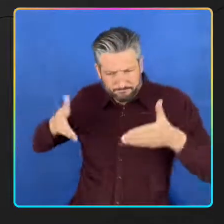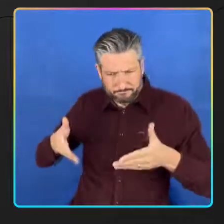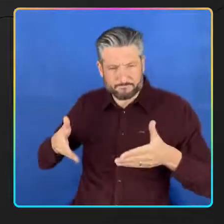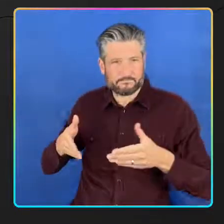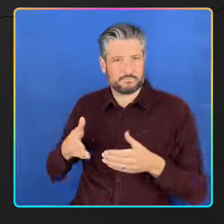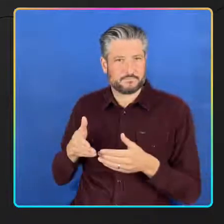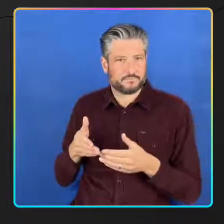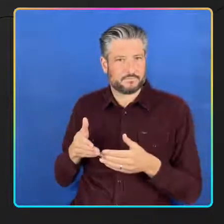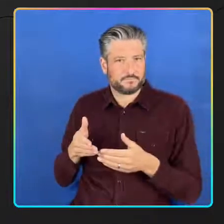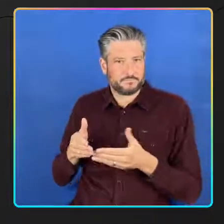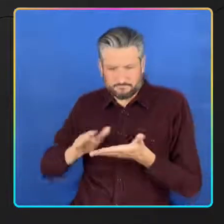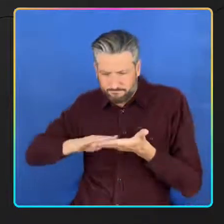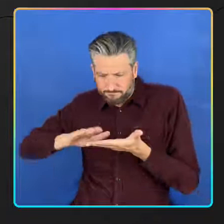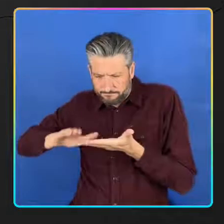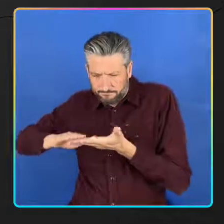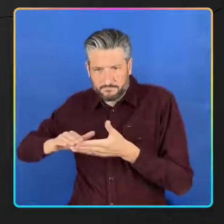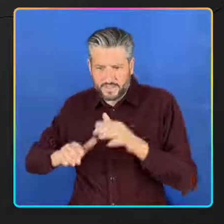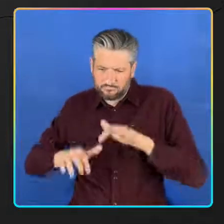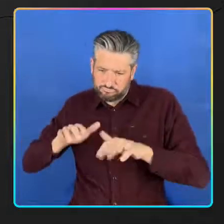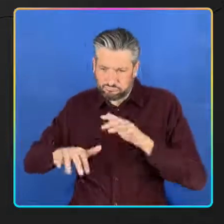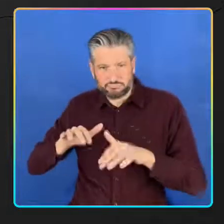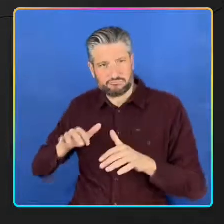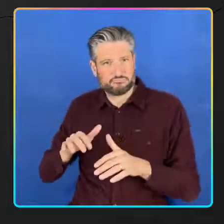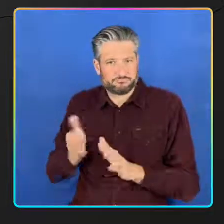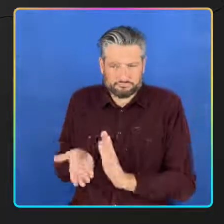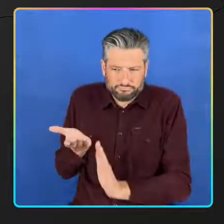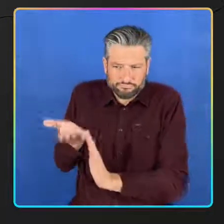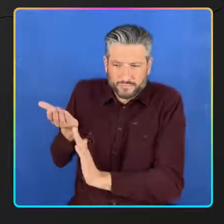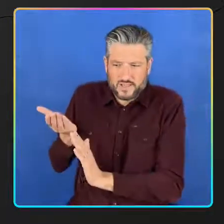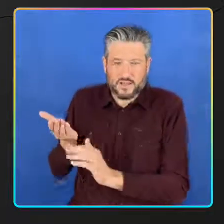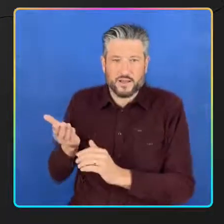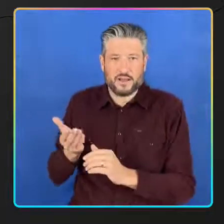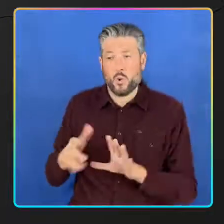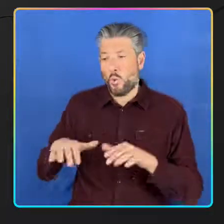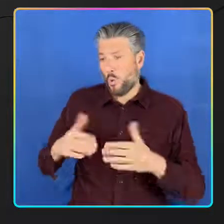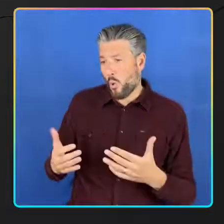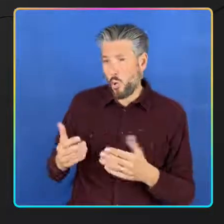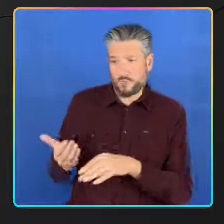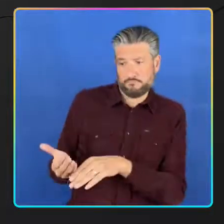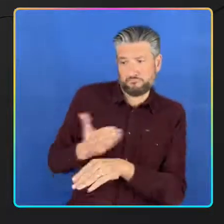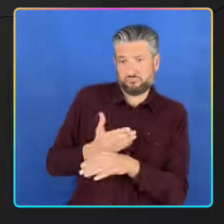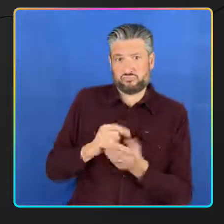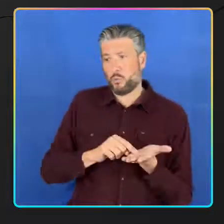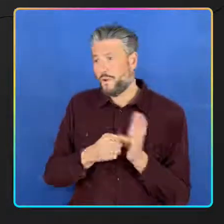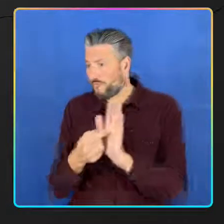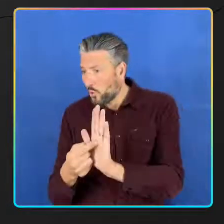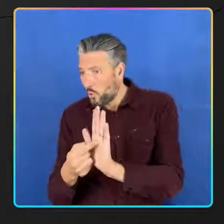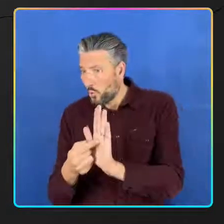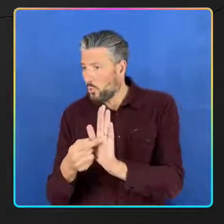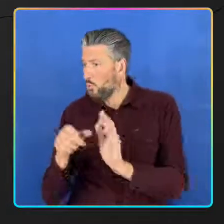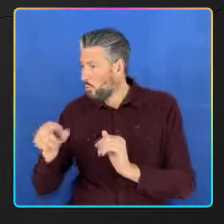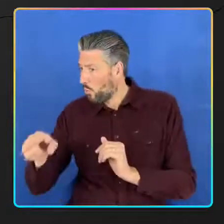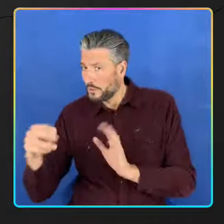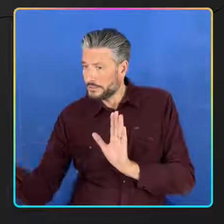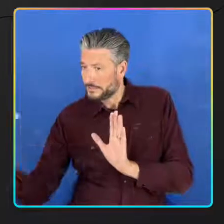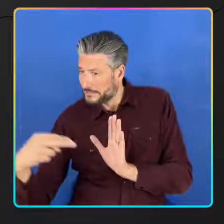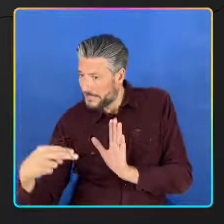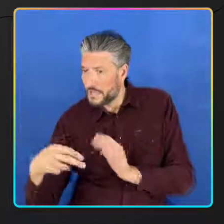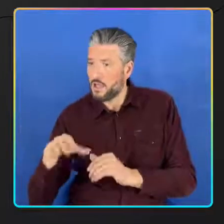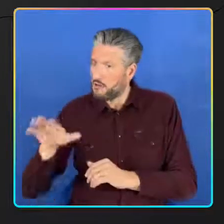preview. And that I can give them feedback on the feature. I can do like